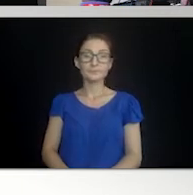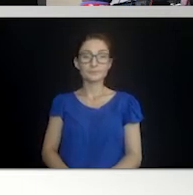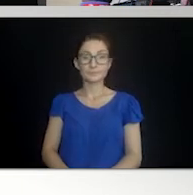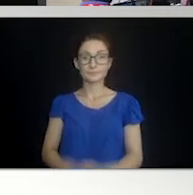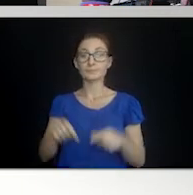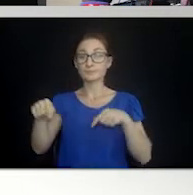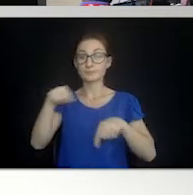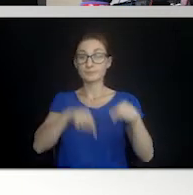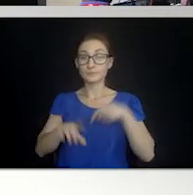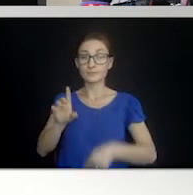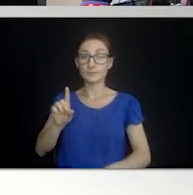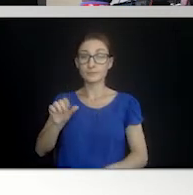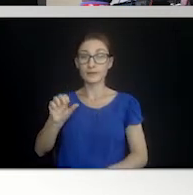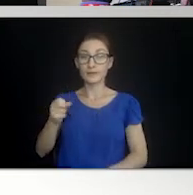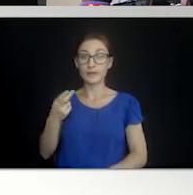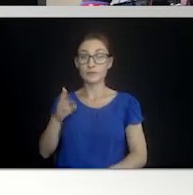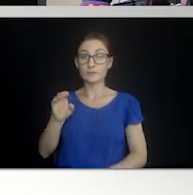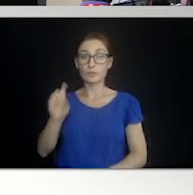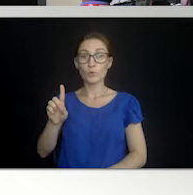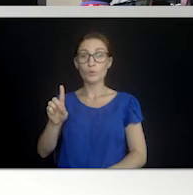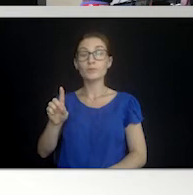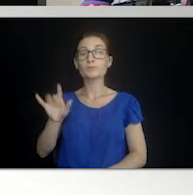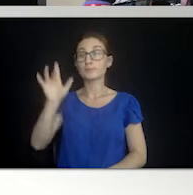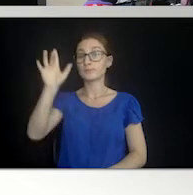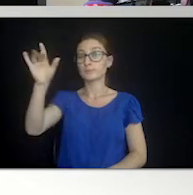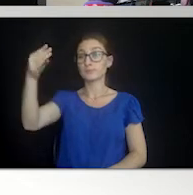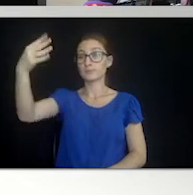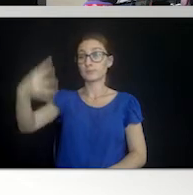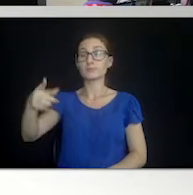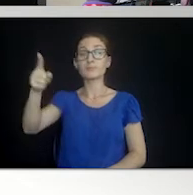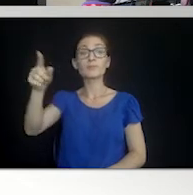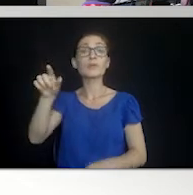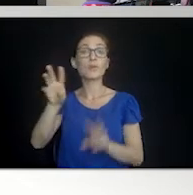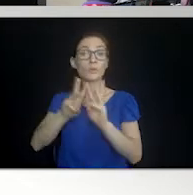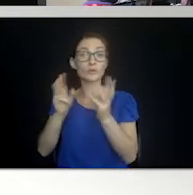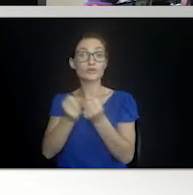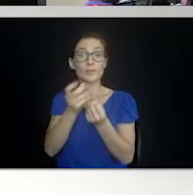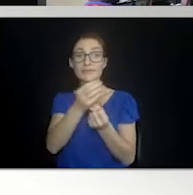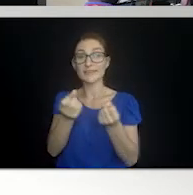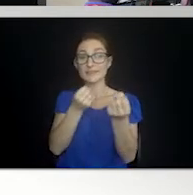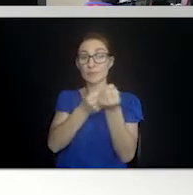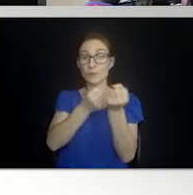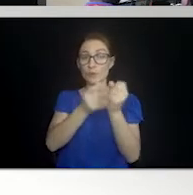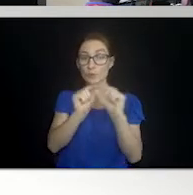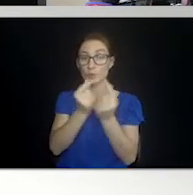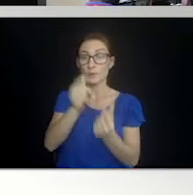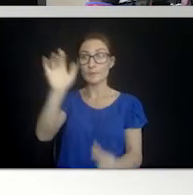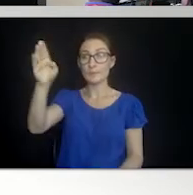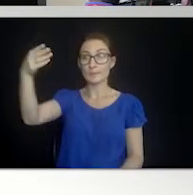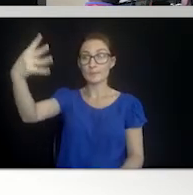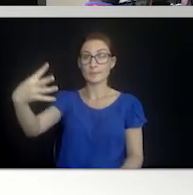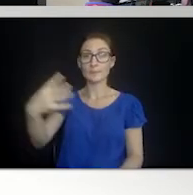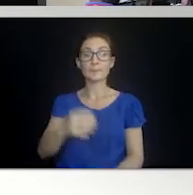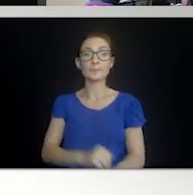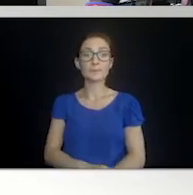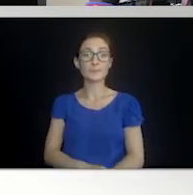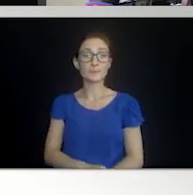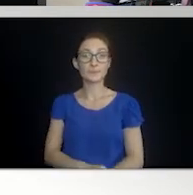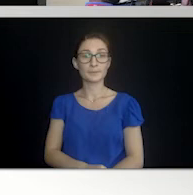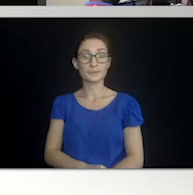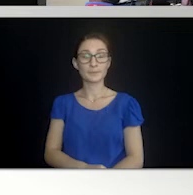So if we go back to the dashboard, we can easily navigate to the workshops and support groups.